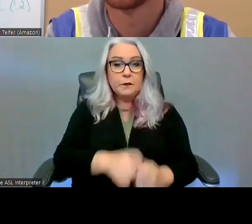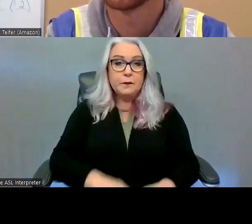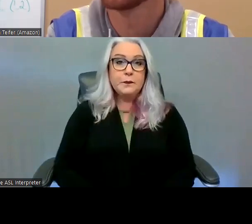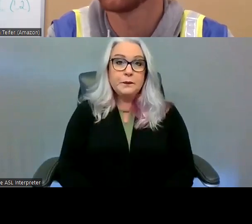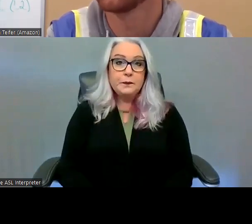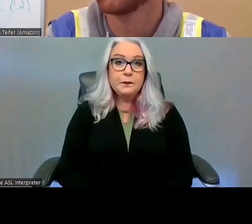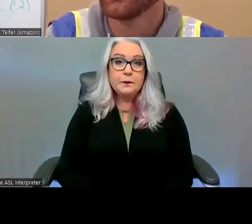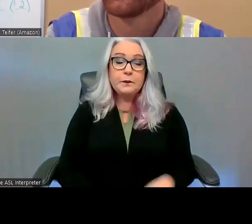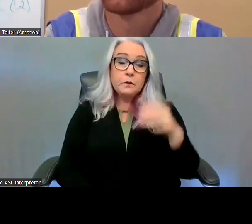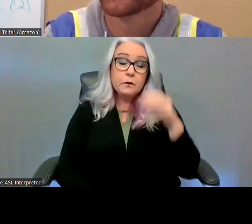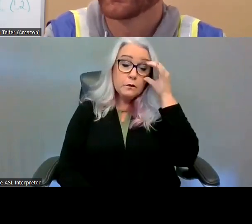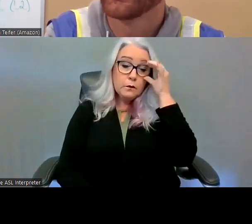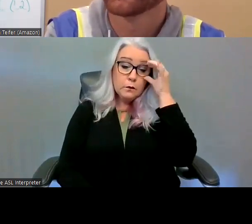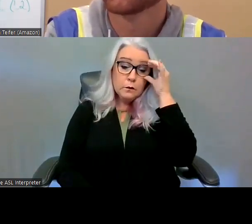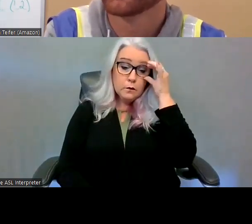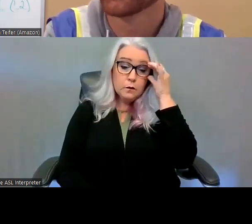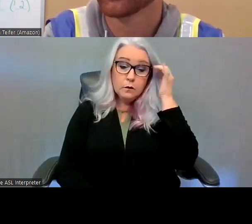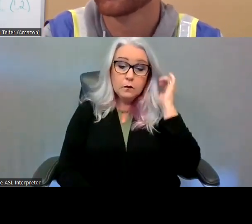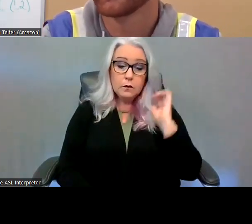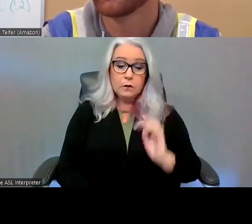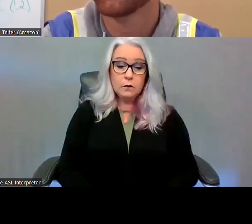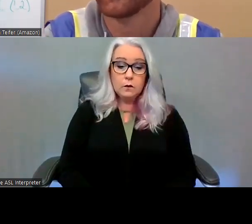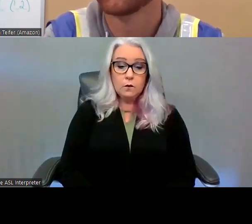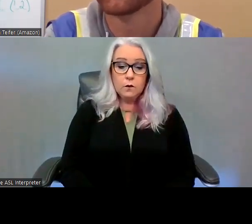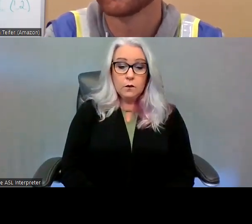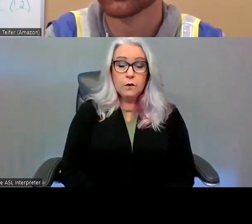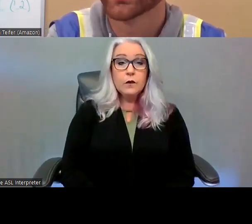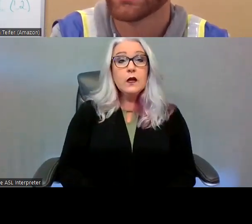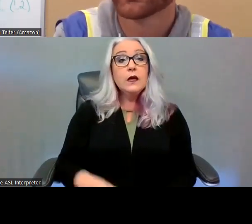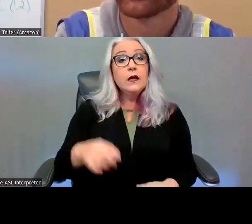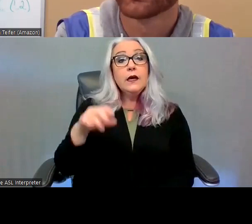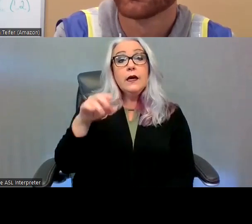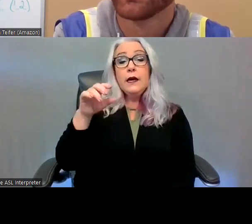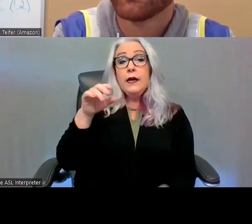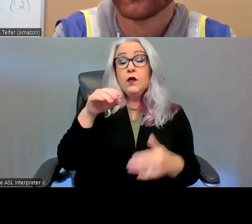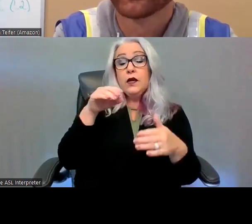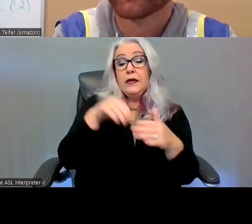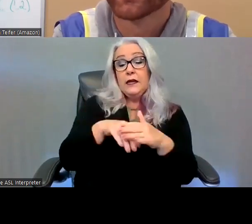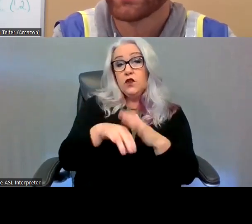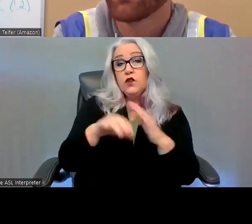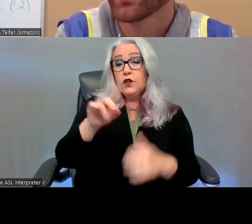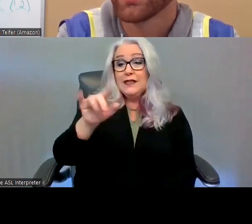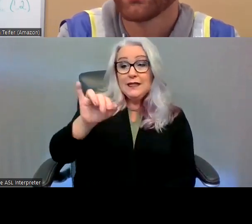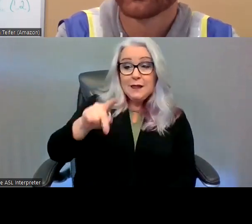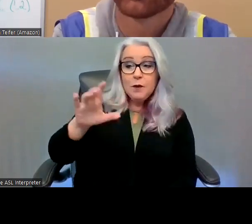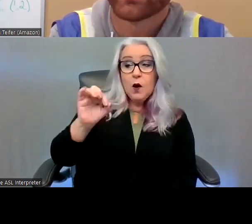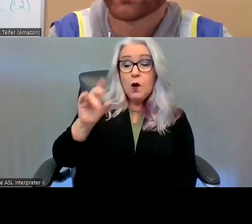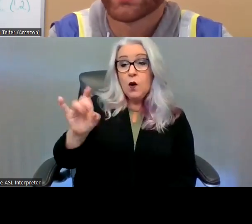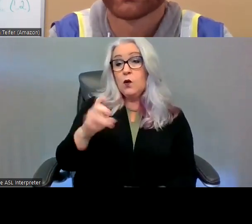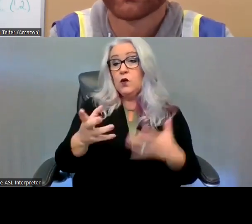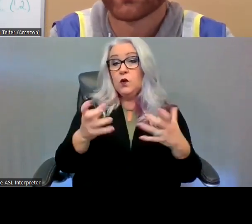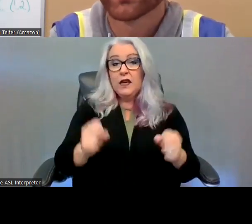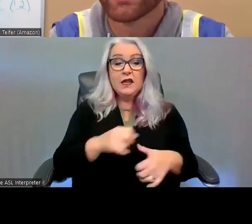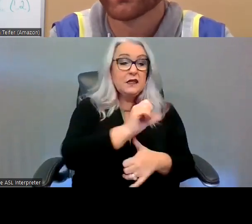And on the next slide, this is where you're going to enter in your zip code or city. And you can see work hours. So you can filter it for 10 work hours, 20